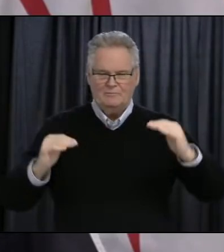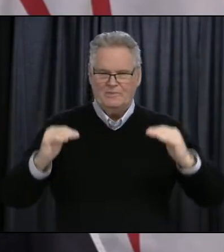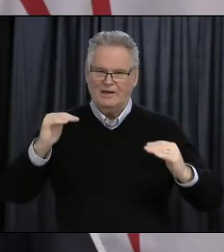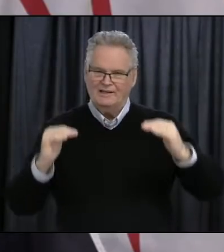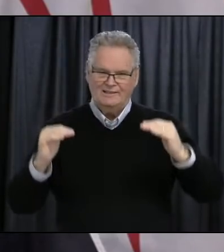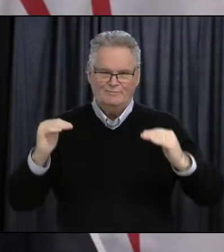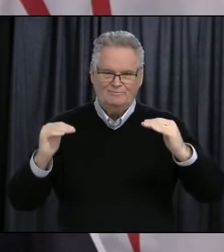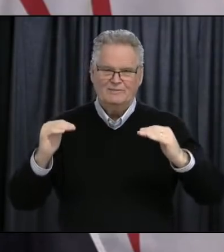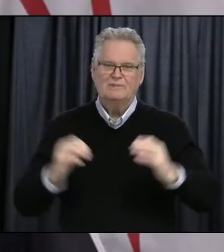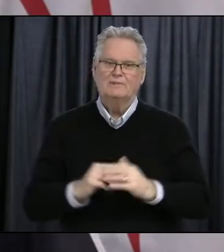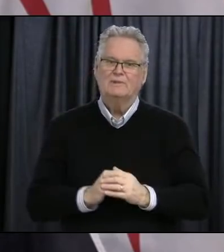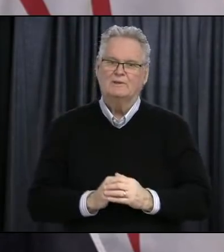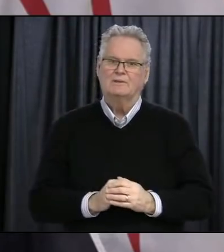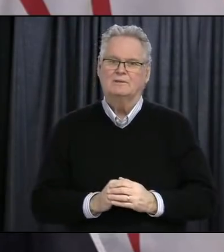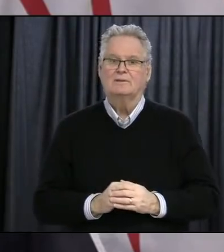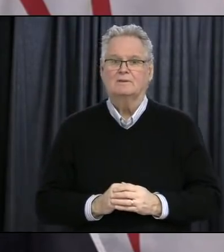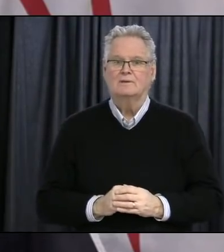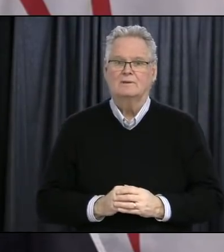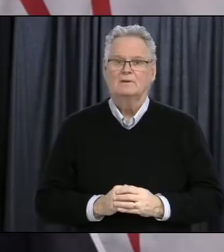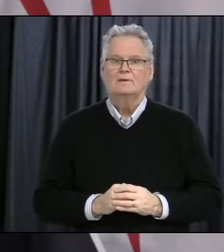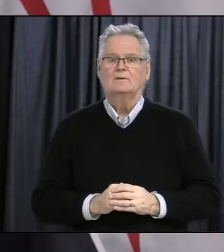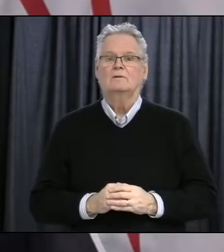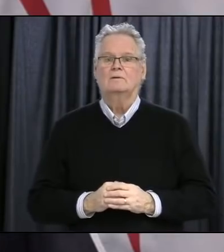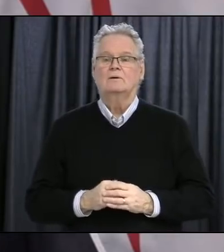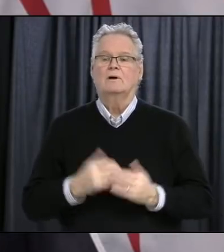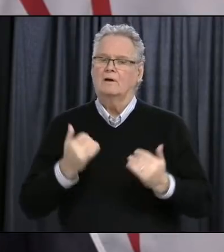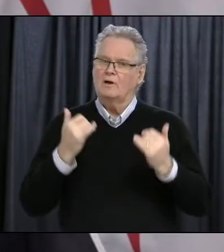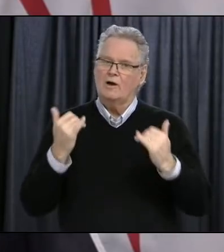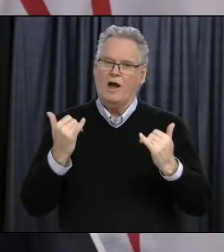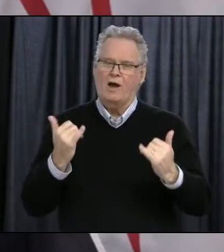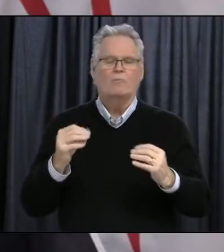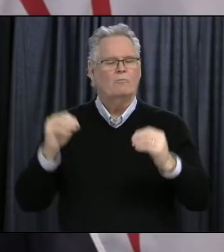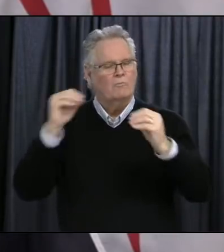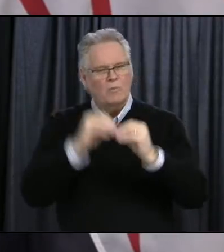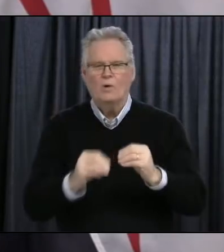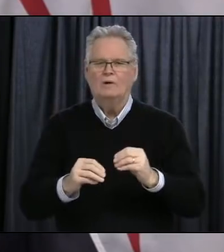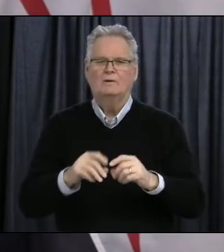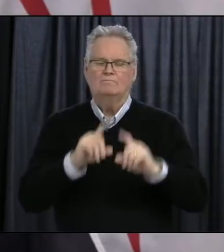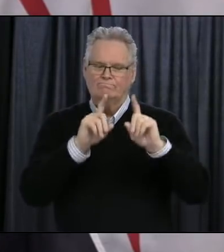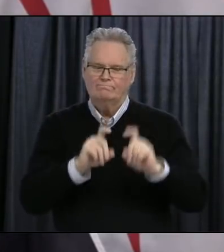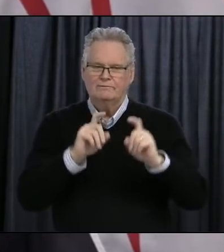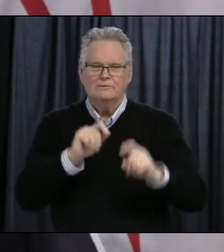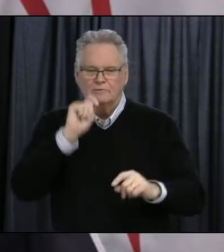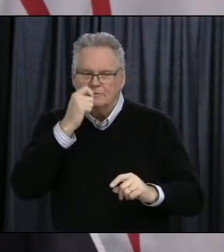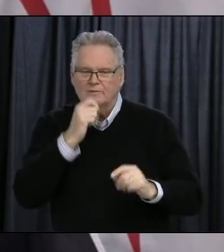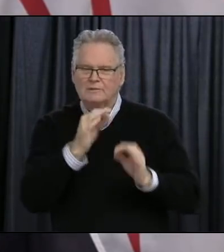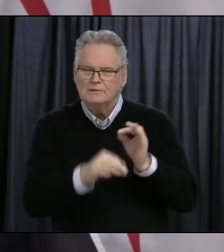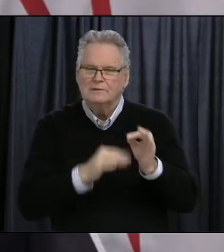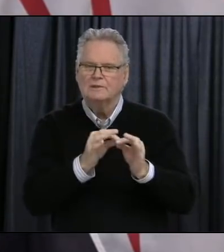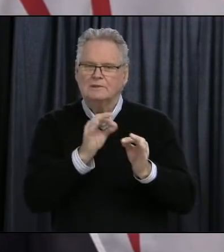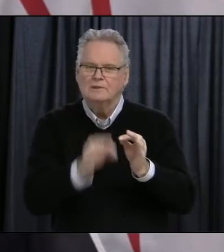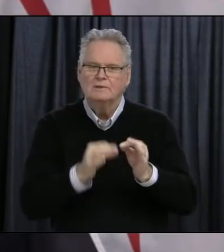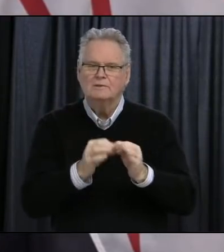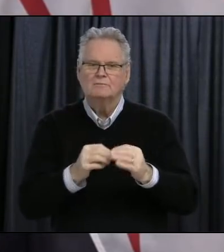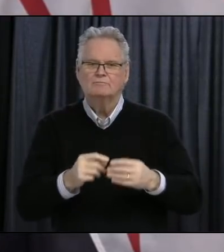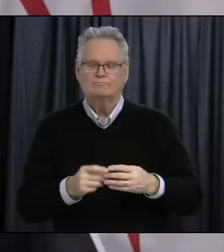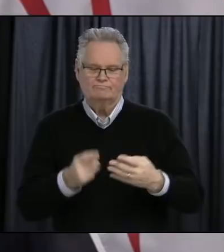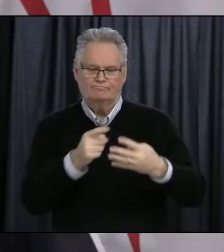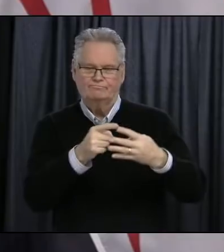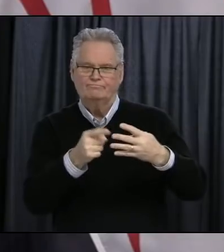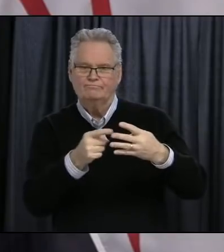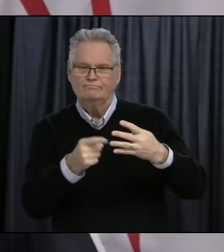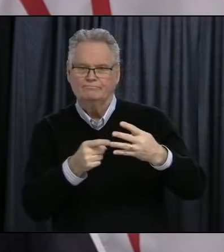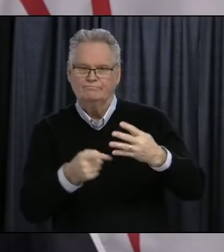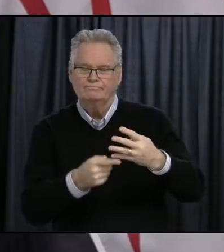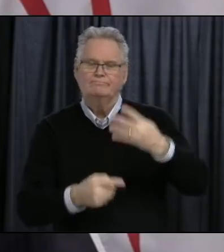with increased testing and a gradual easing of restrictions with the testing intervals. Upon arrival in the